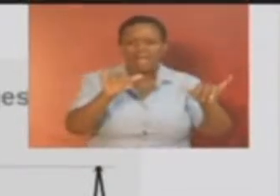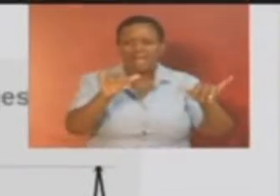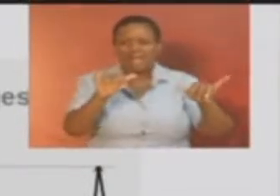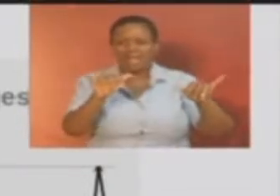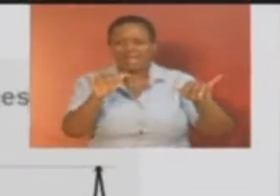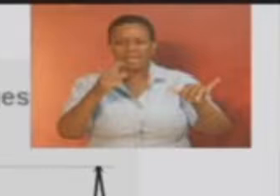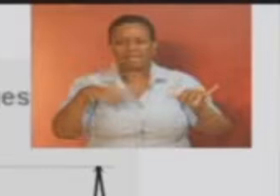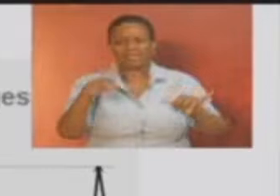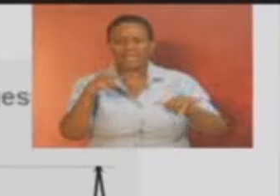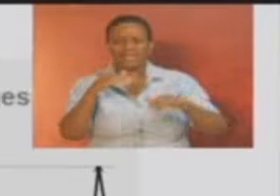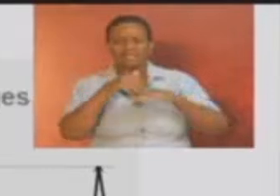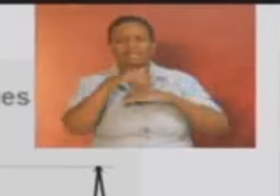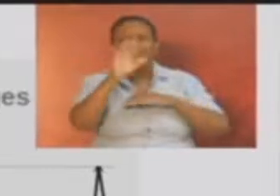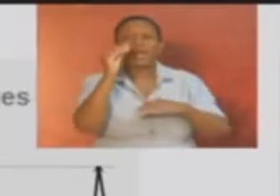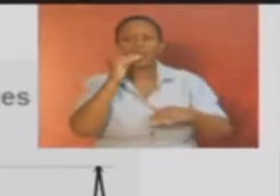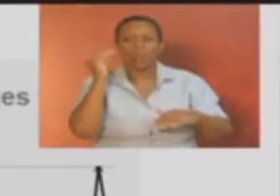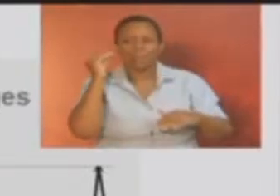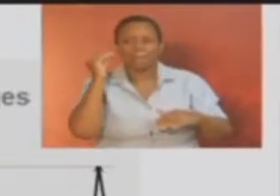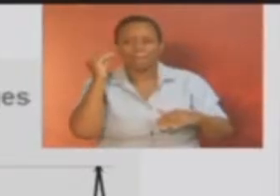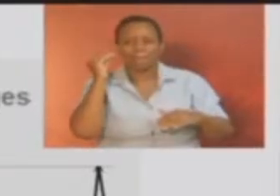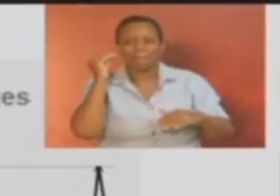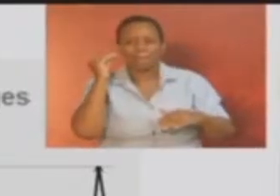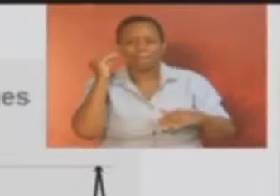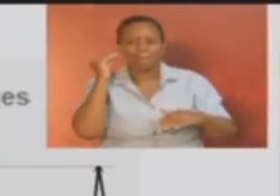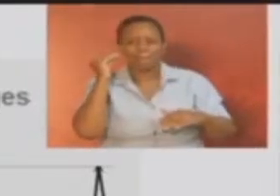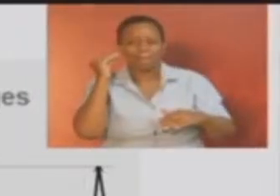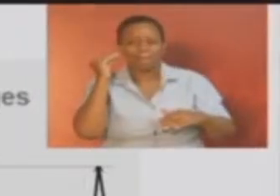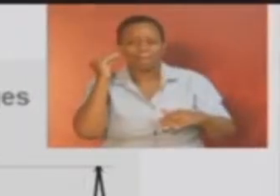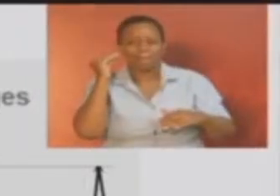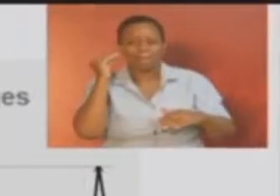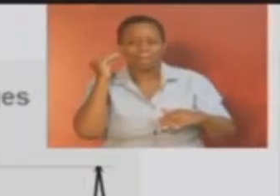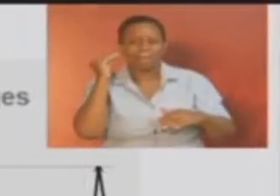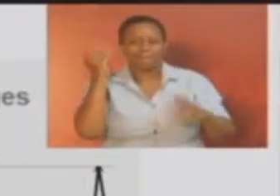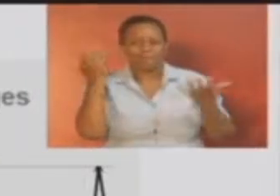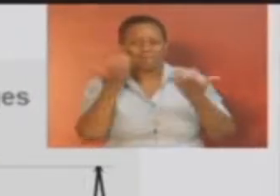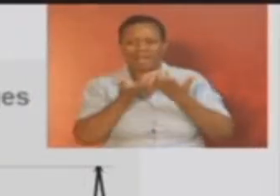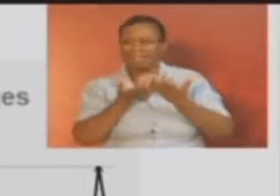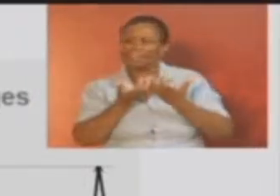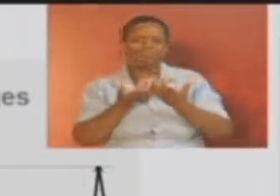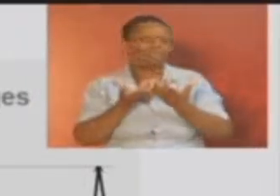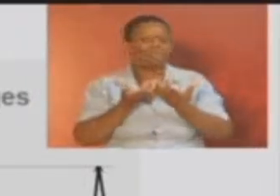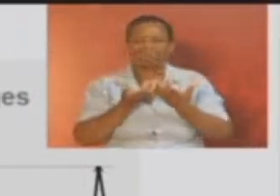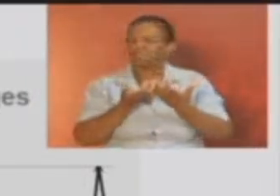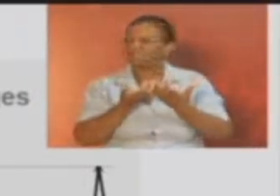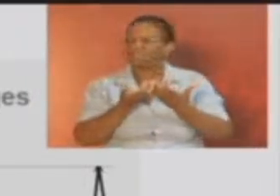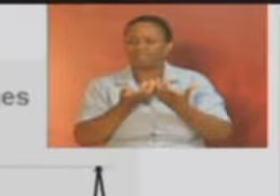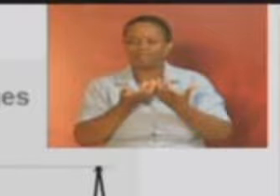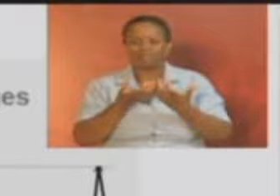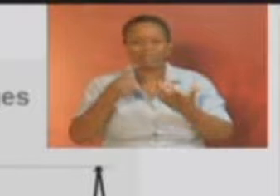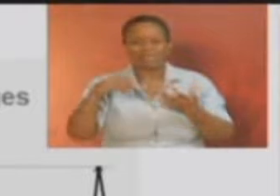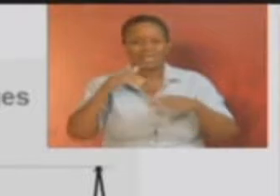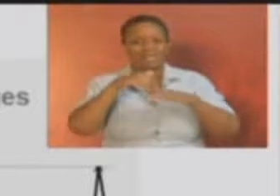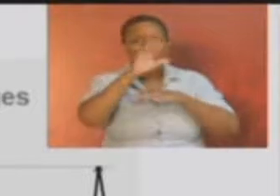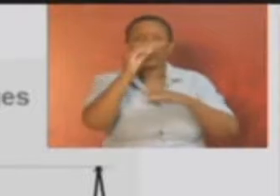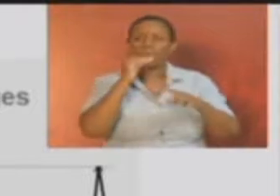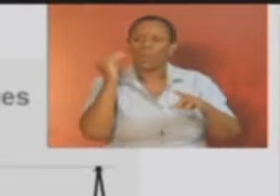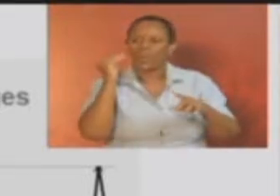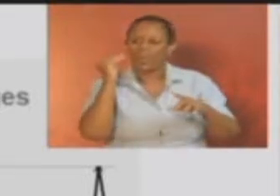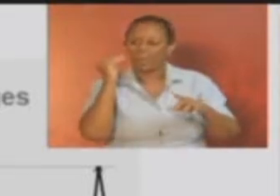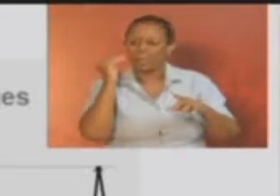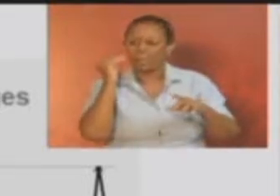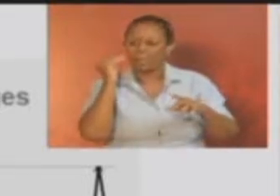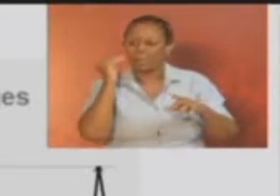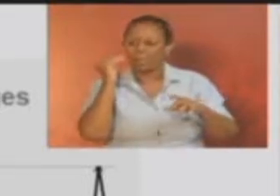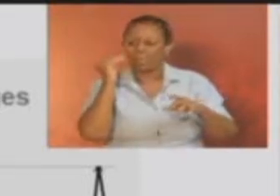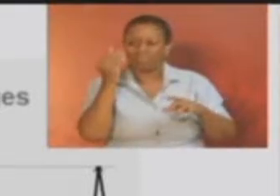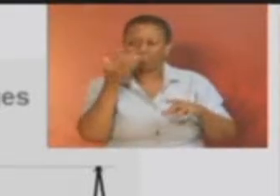net increase in the amount of persons at each hospital. Now, you would look at the overall new cases as being black,